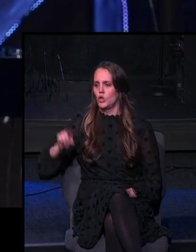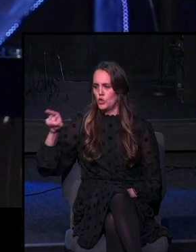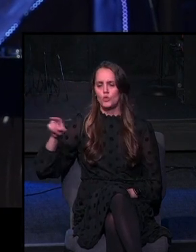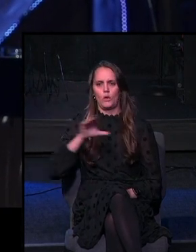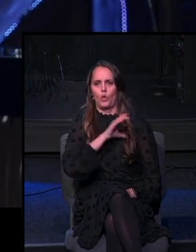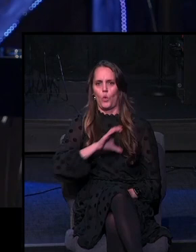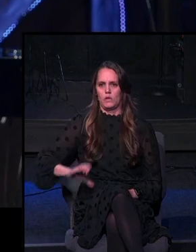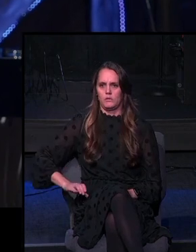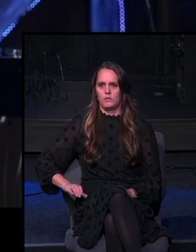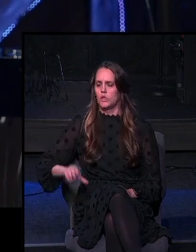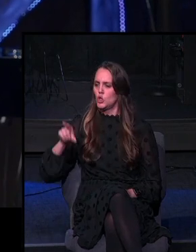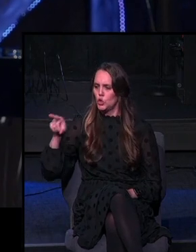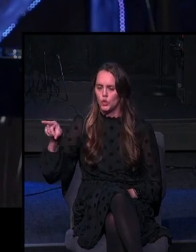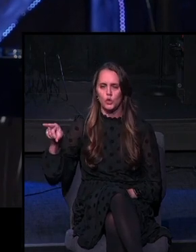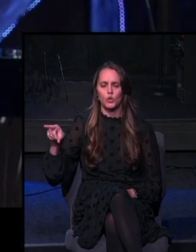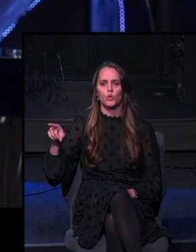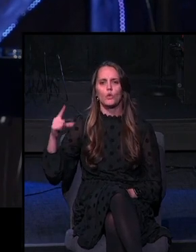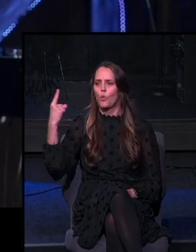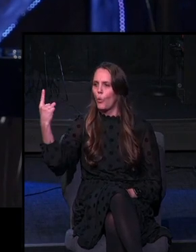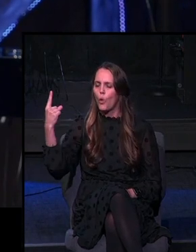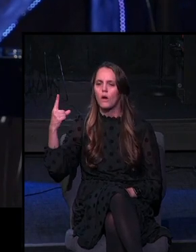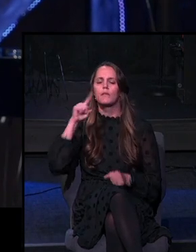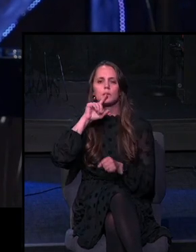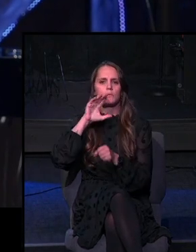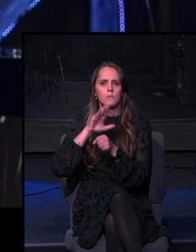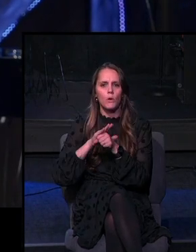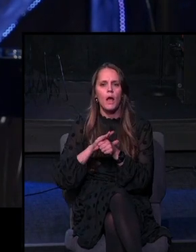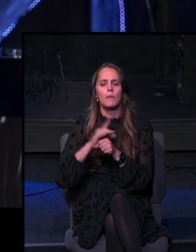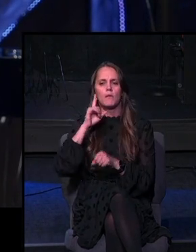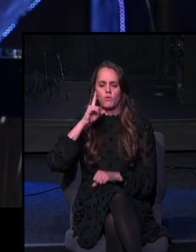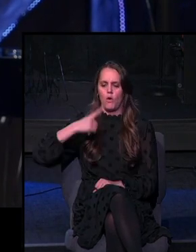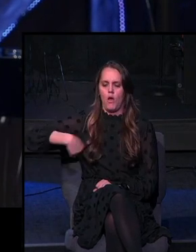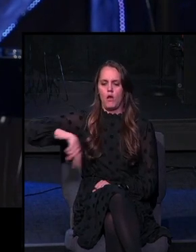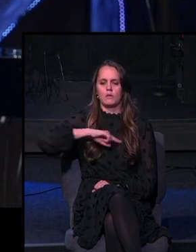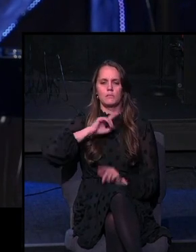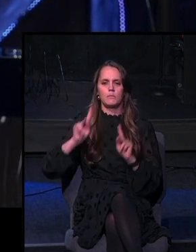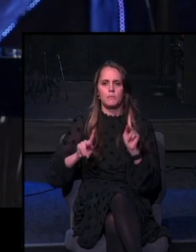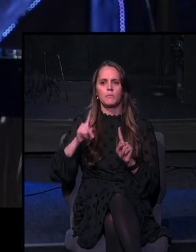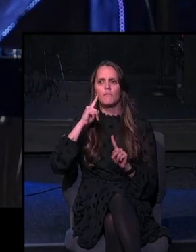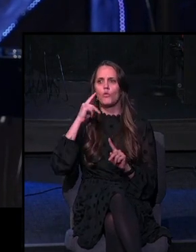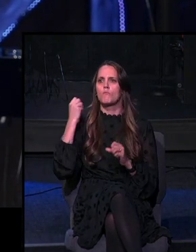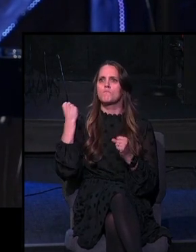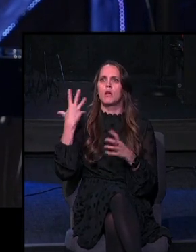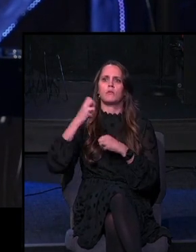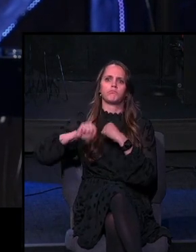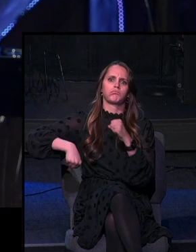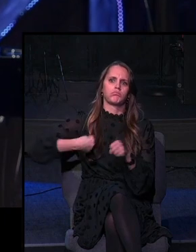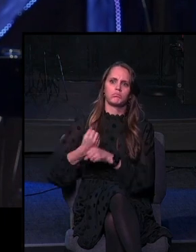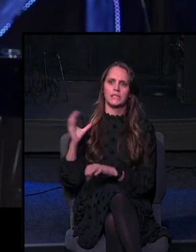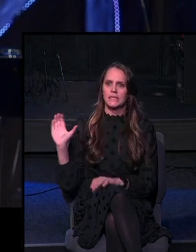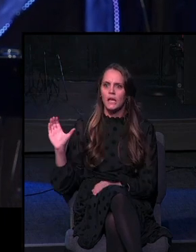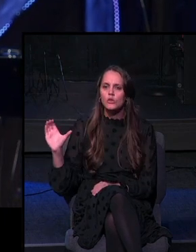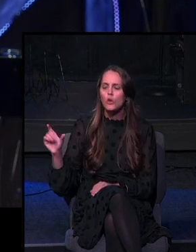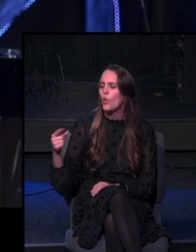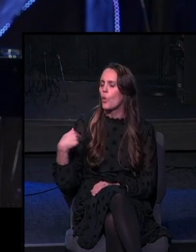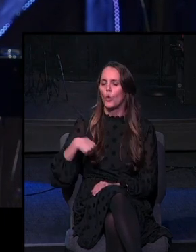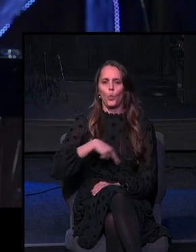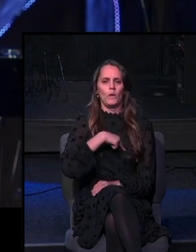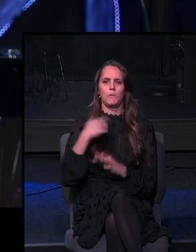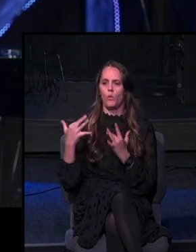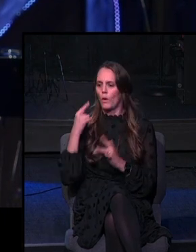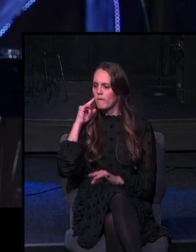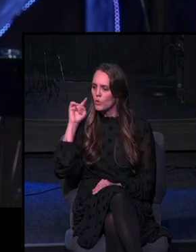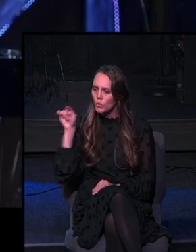Christ. You're the one that's been promised to our people for centuries. You're the one that we've been waiting for. You're the one that